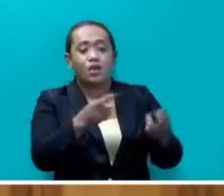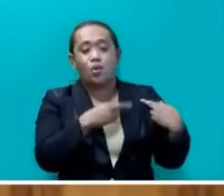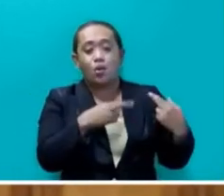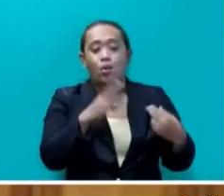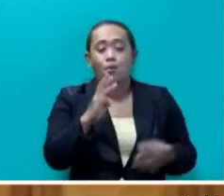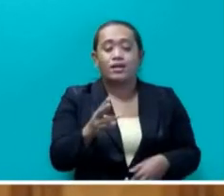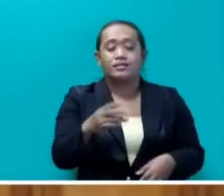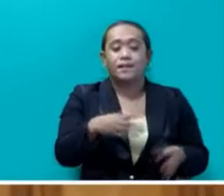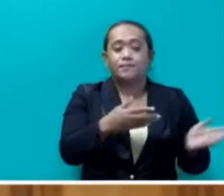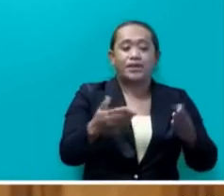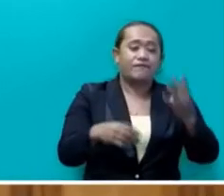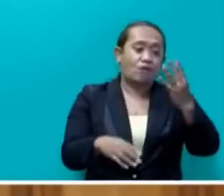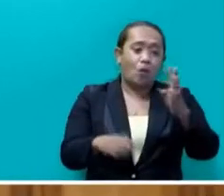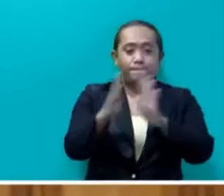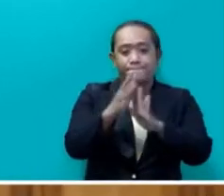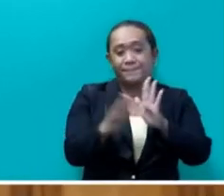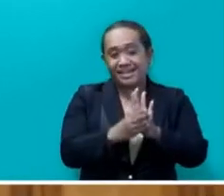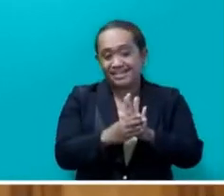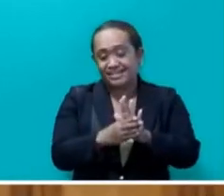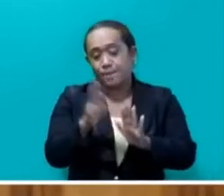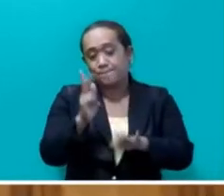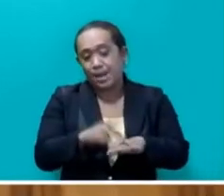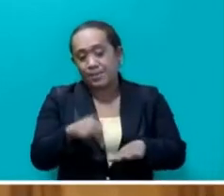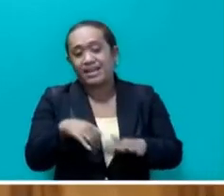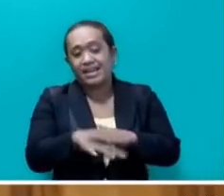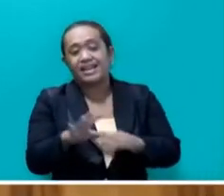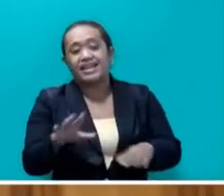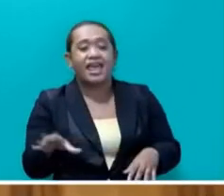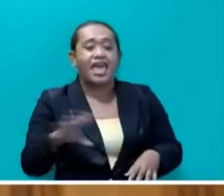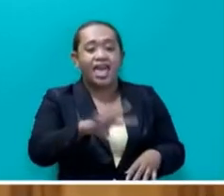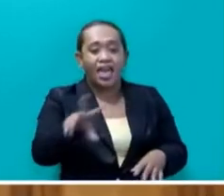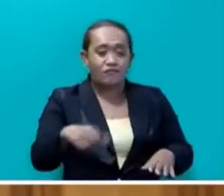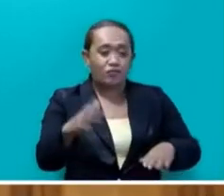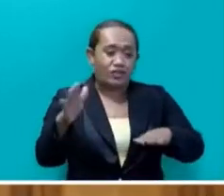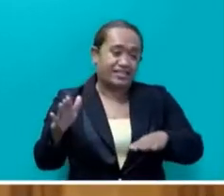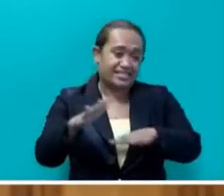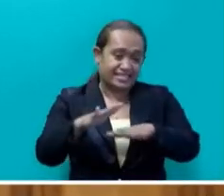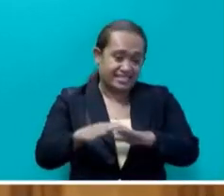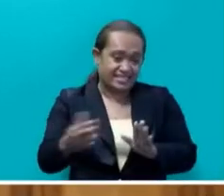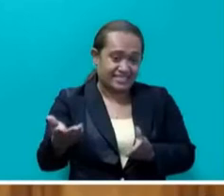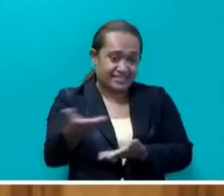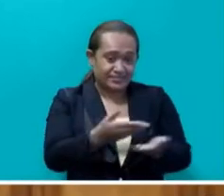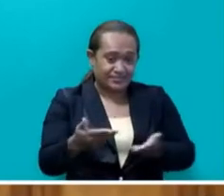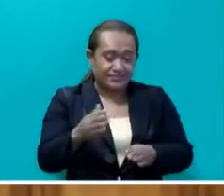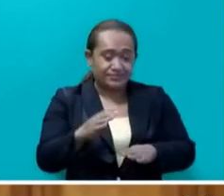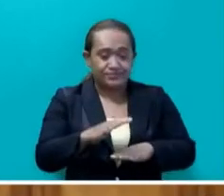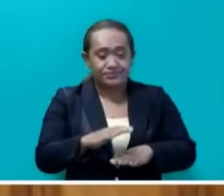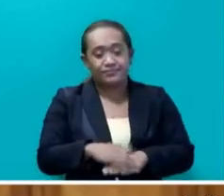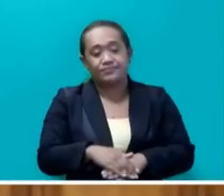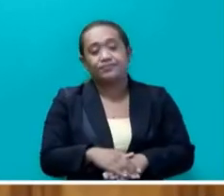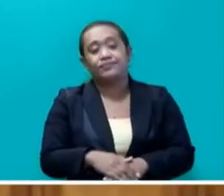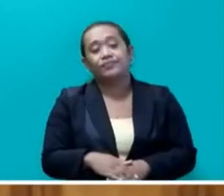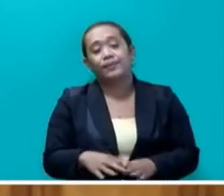sitting of Parliament, Honorable Speaker. And this is something that the Fiji First